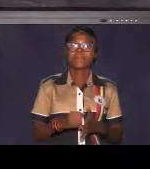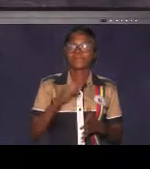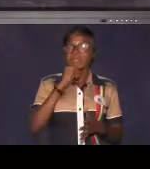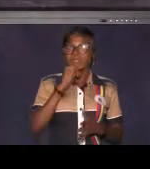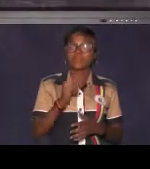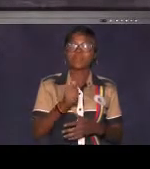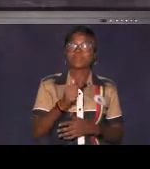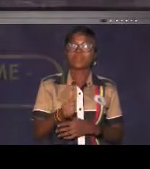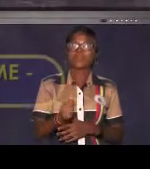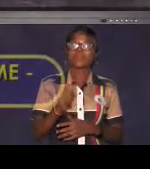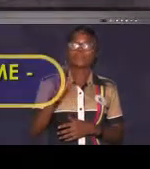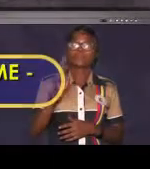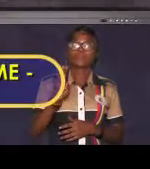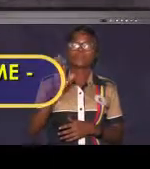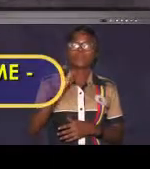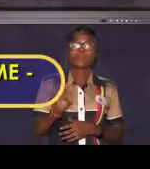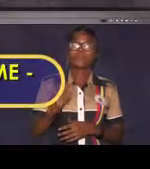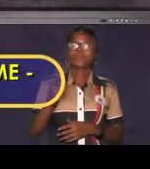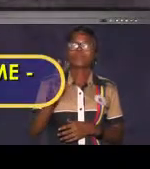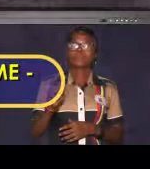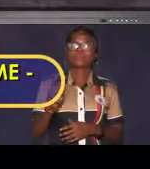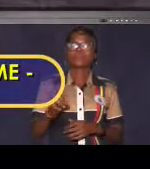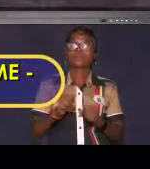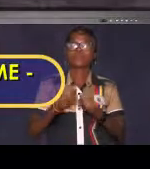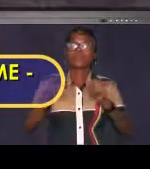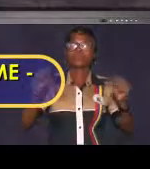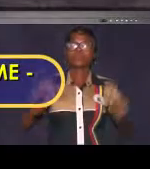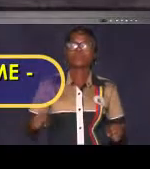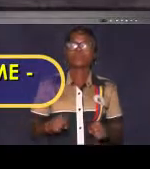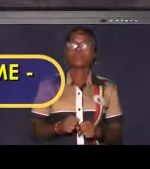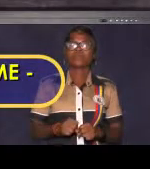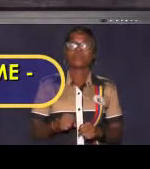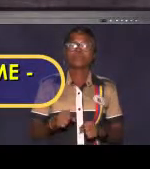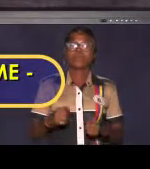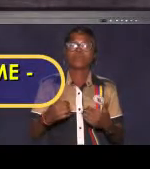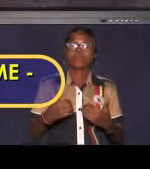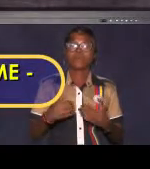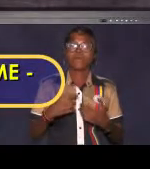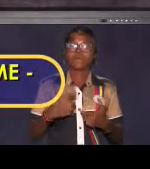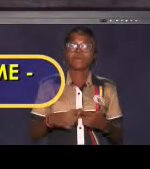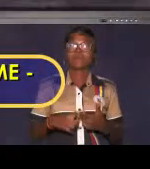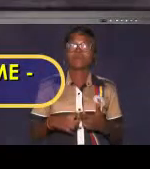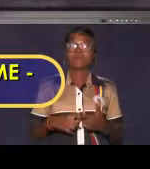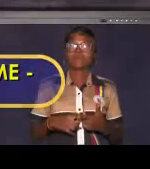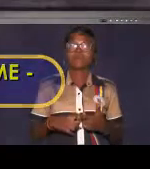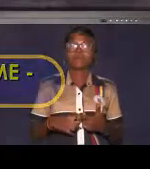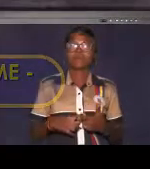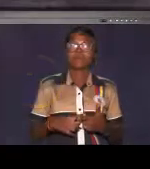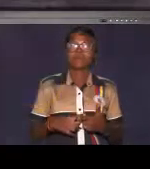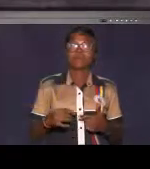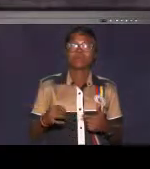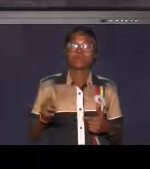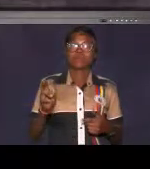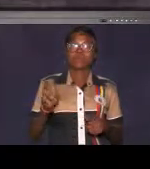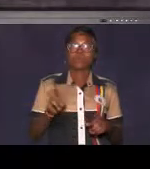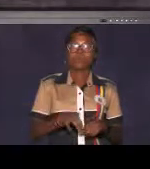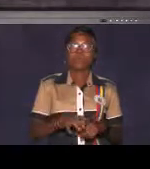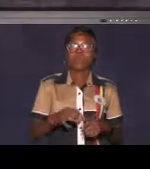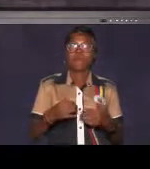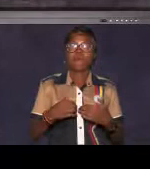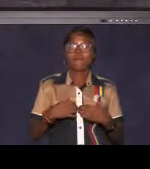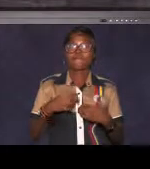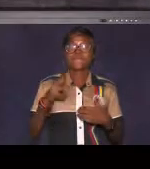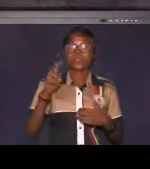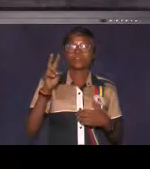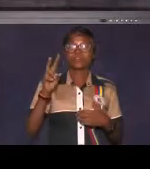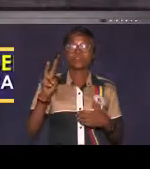So it is a 2 by 2 square. Okay, and that means that on this side you will have 2 vertically, on the horizontal side you will also have